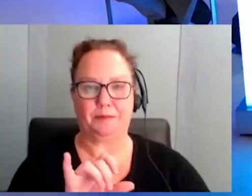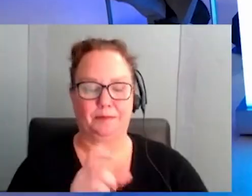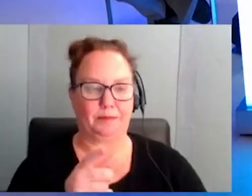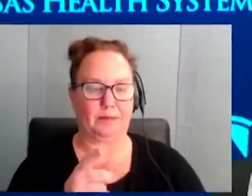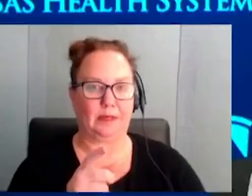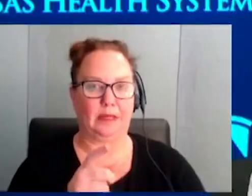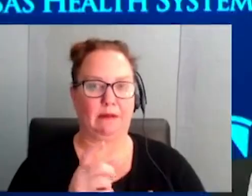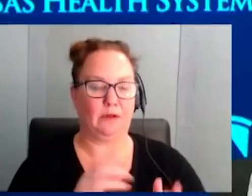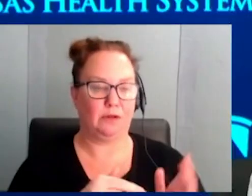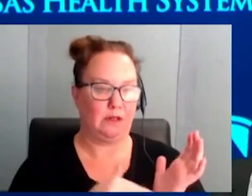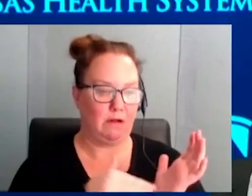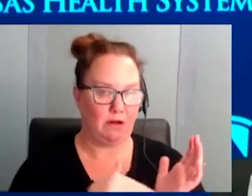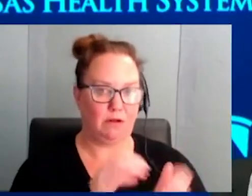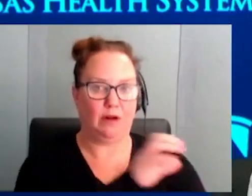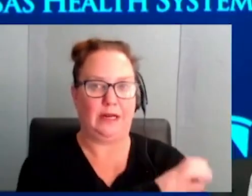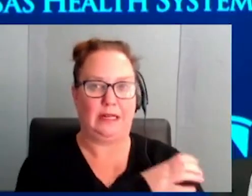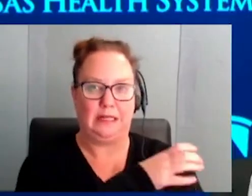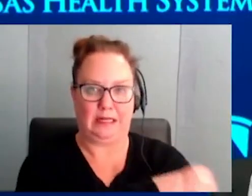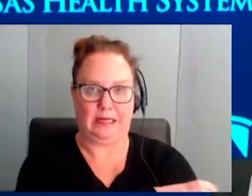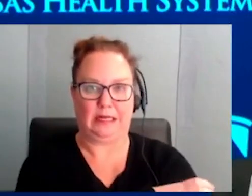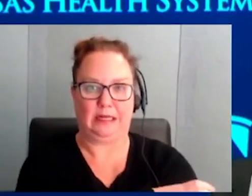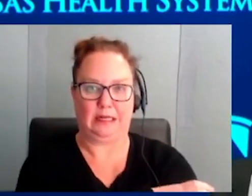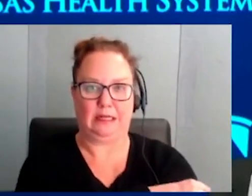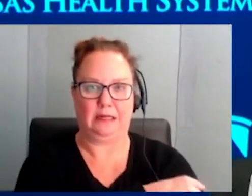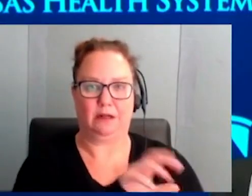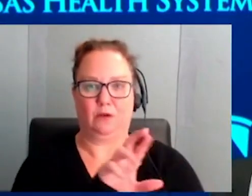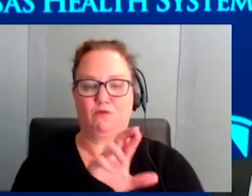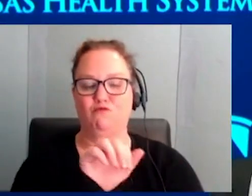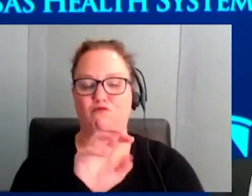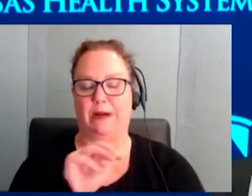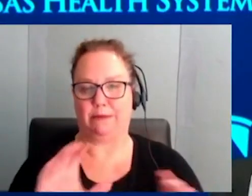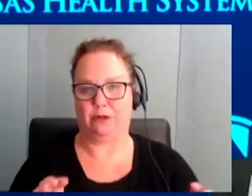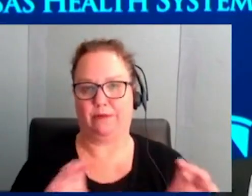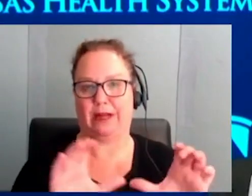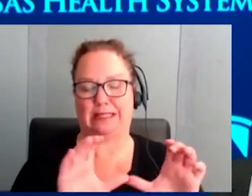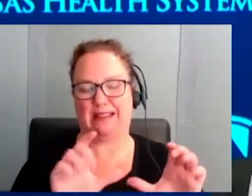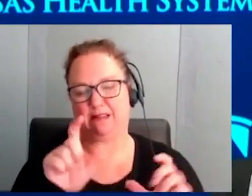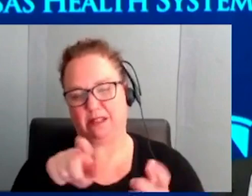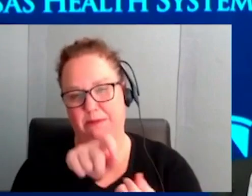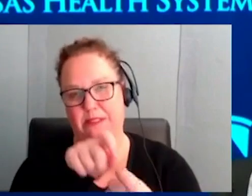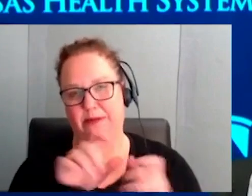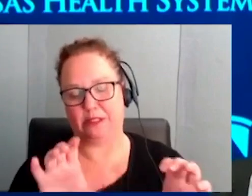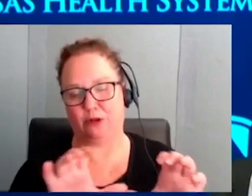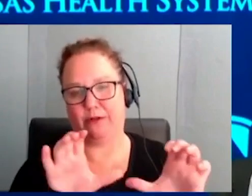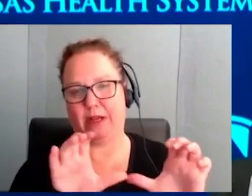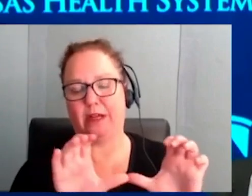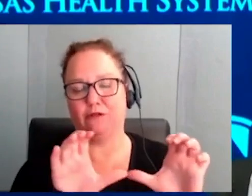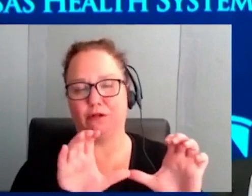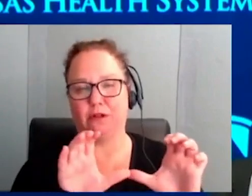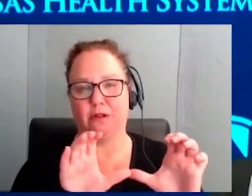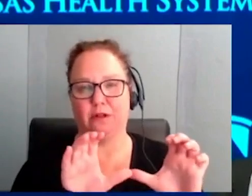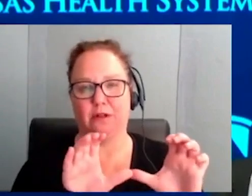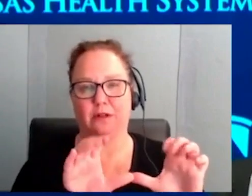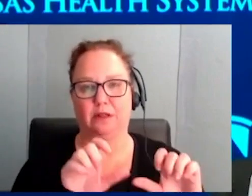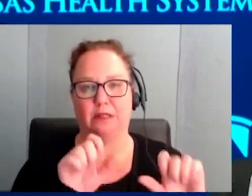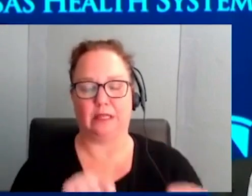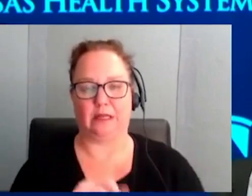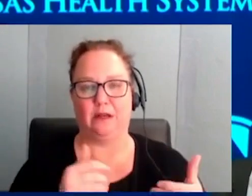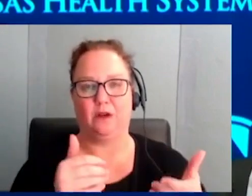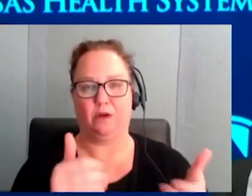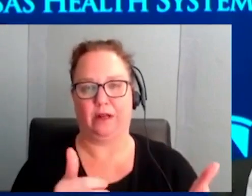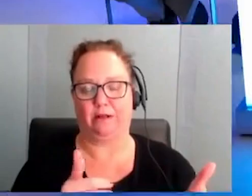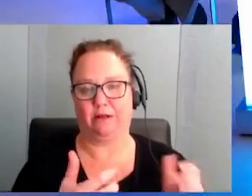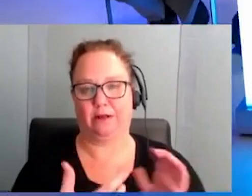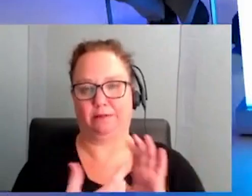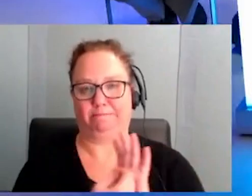provider or a clinic that is REMS certified, it has to go through a specific certification through pharmacy. They can go ahead and administer it.